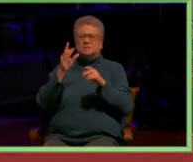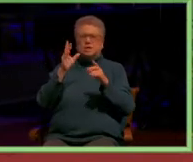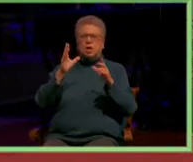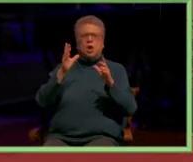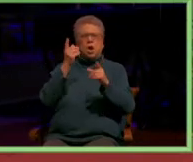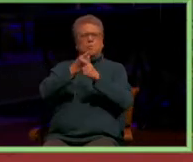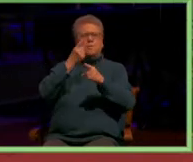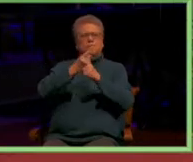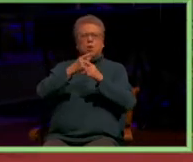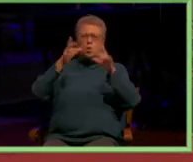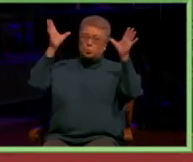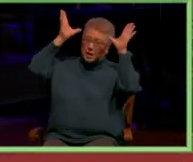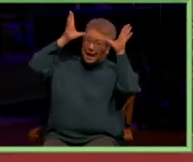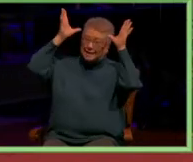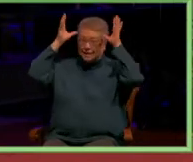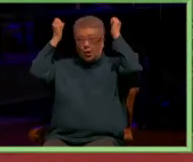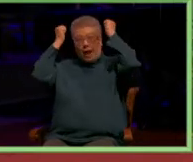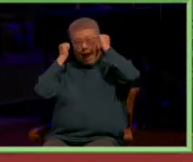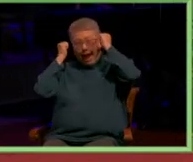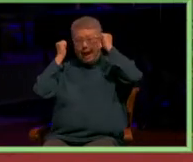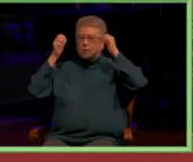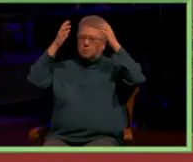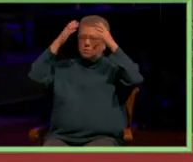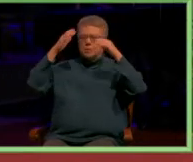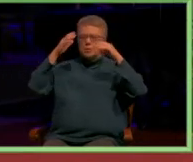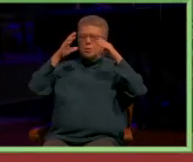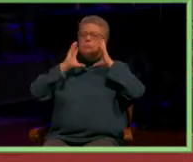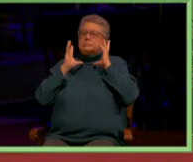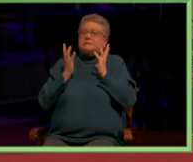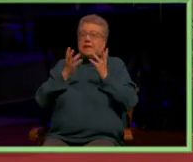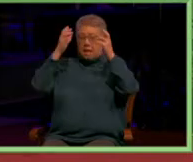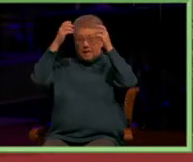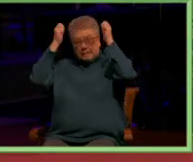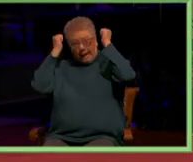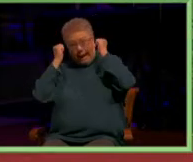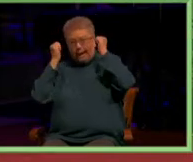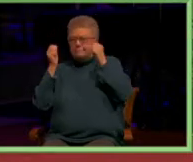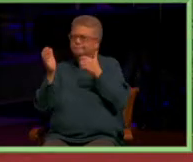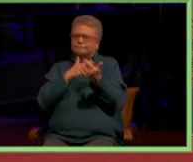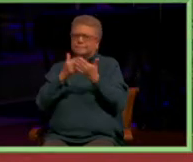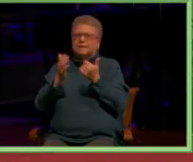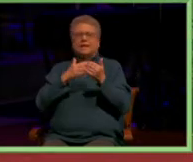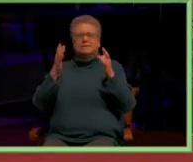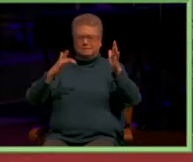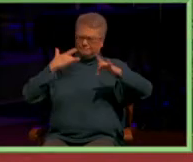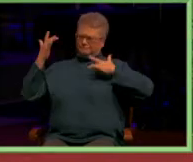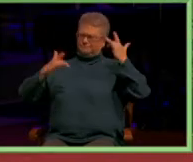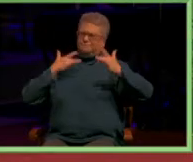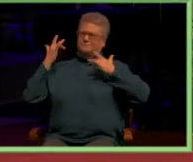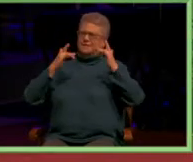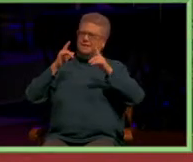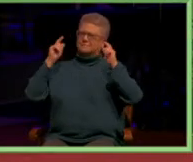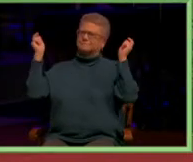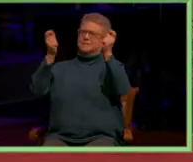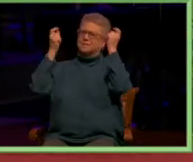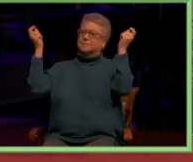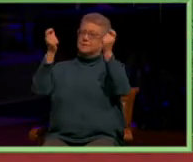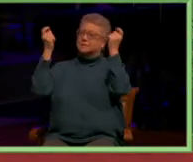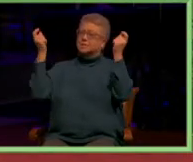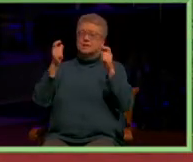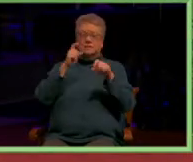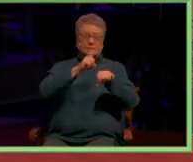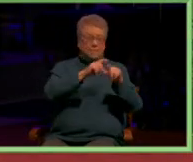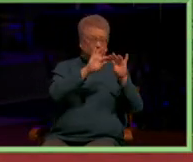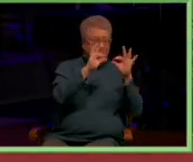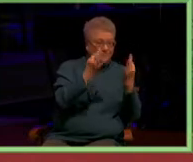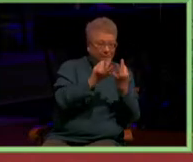or a Santa Claus hat anywhere you go. Like, it's a Yuletide type of celebration. You're going to have time with family, and